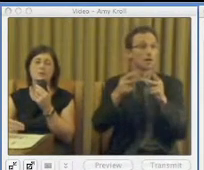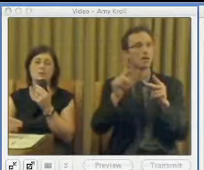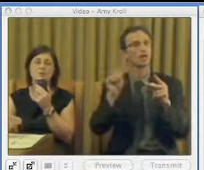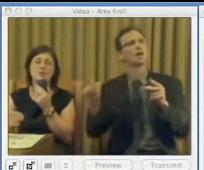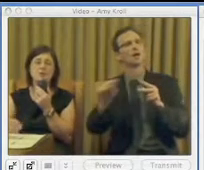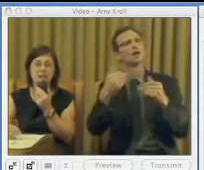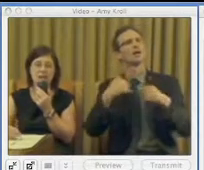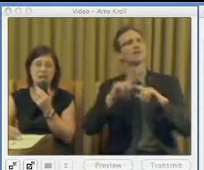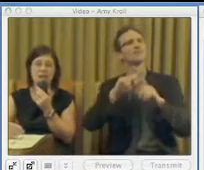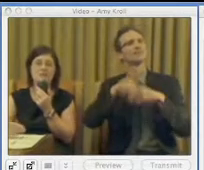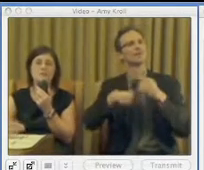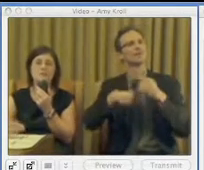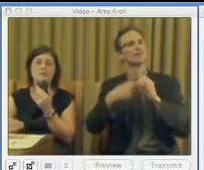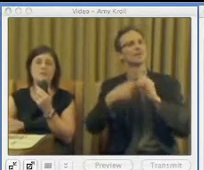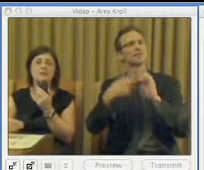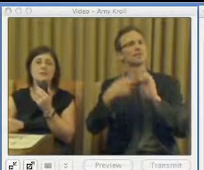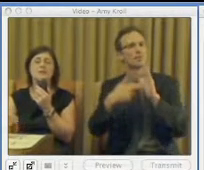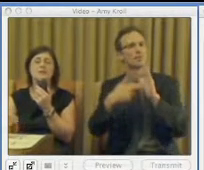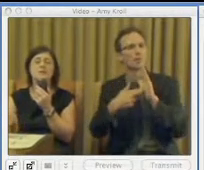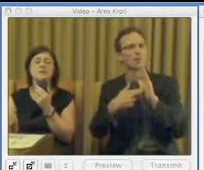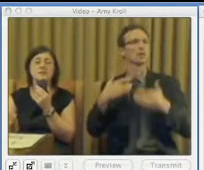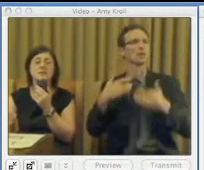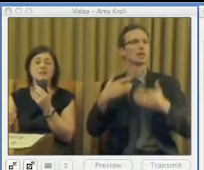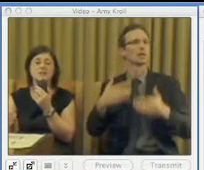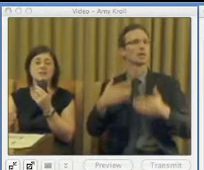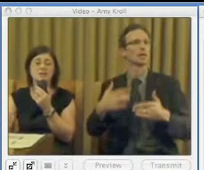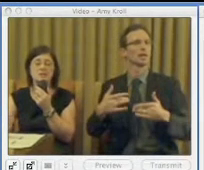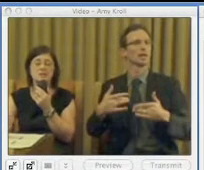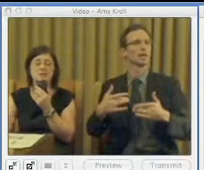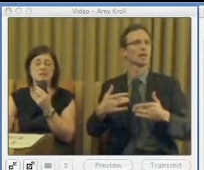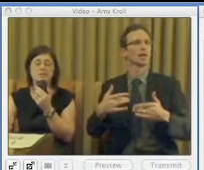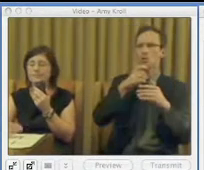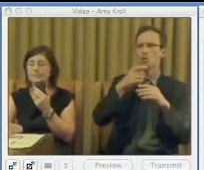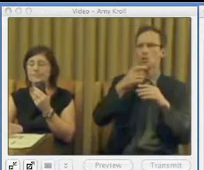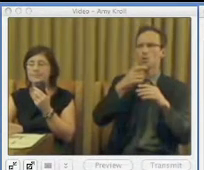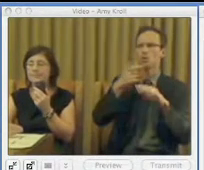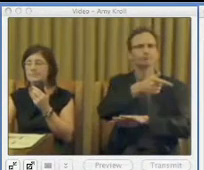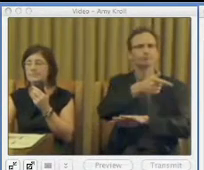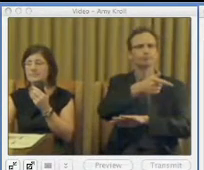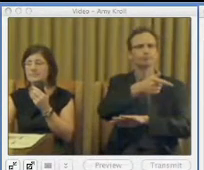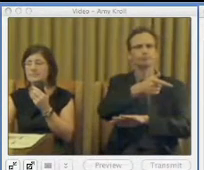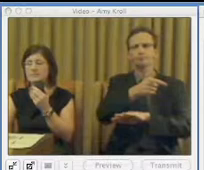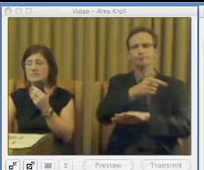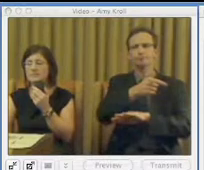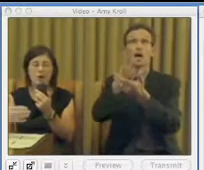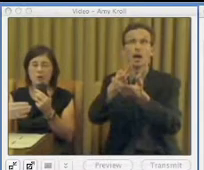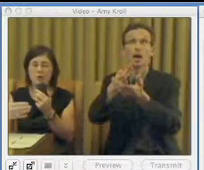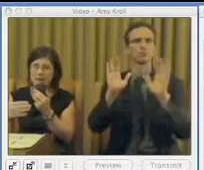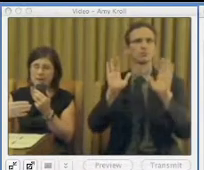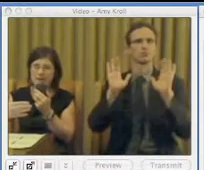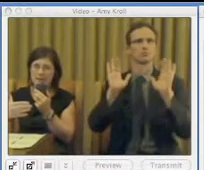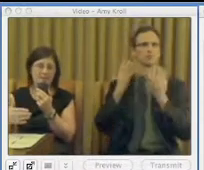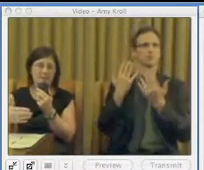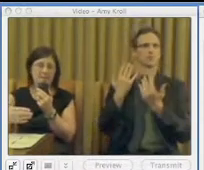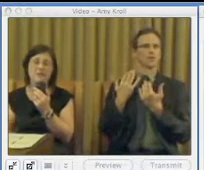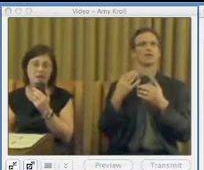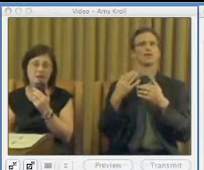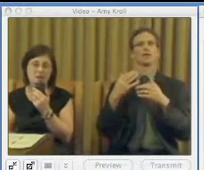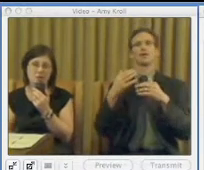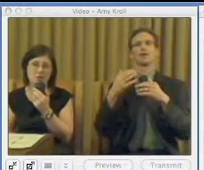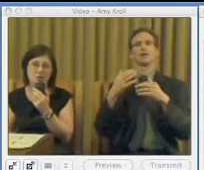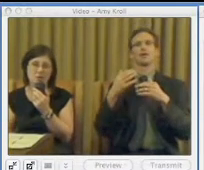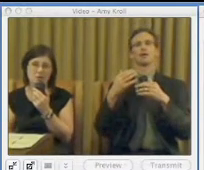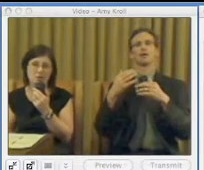of protocols around turn-taking, interruption, how you